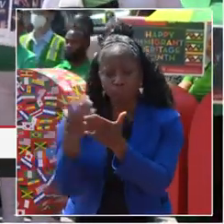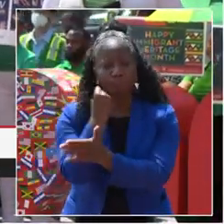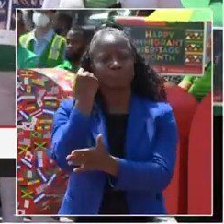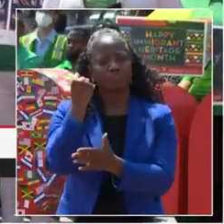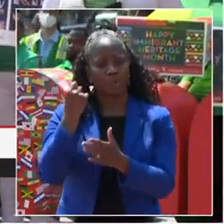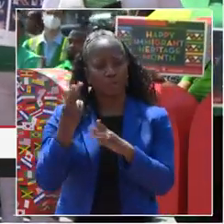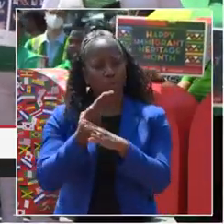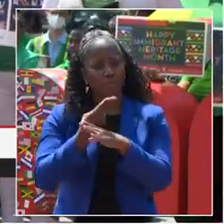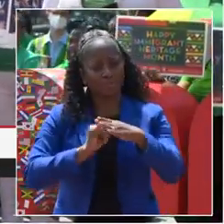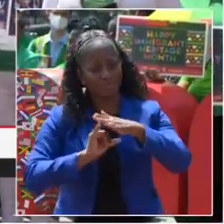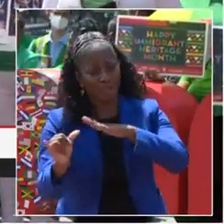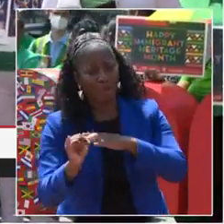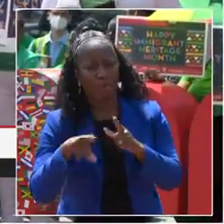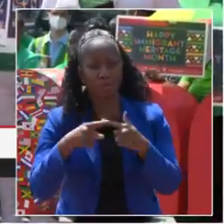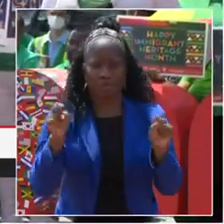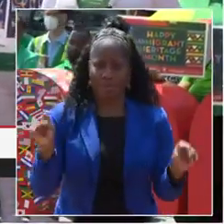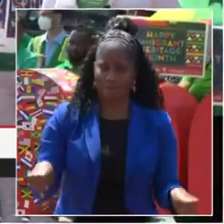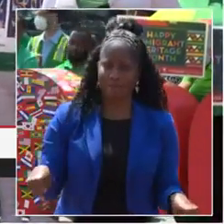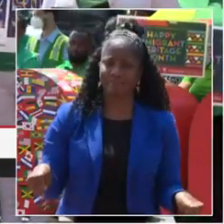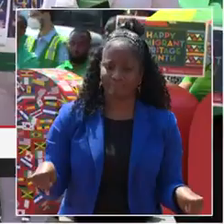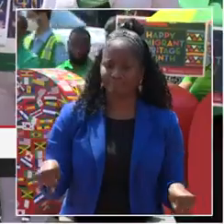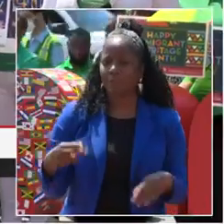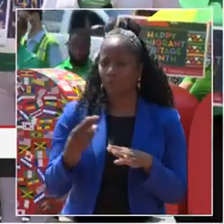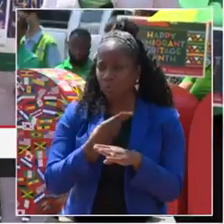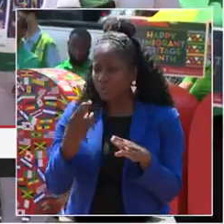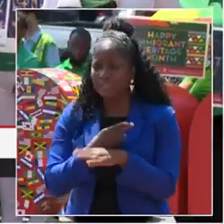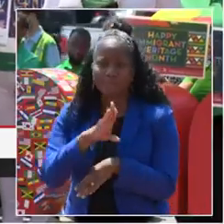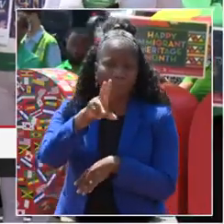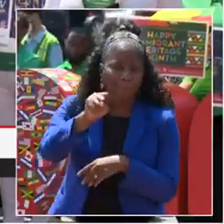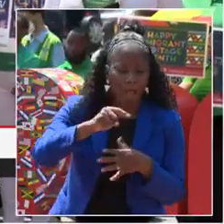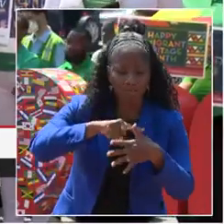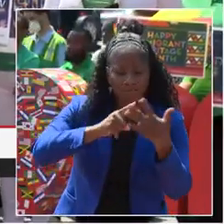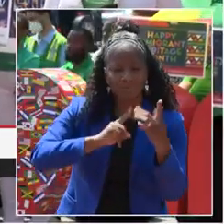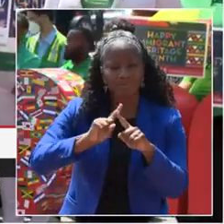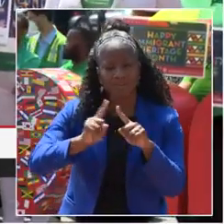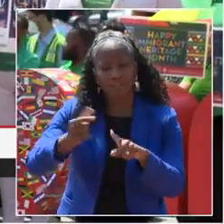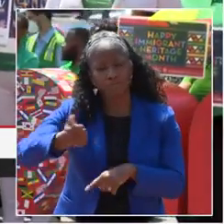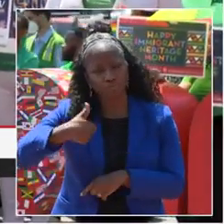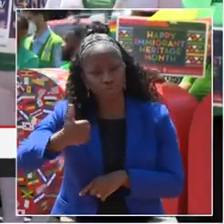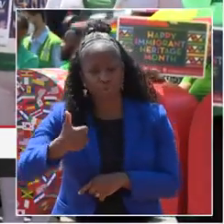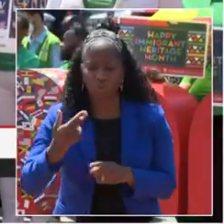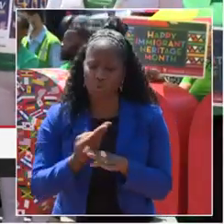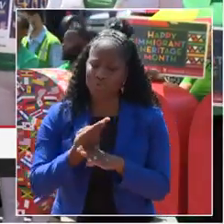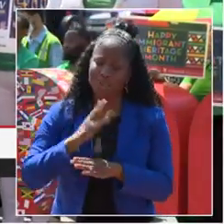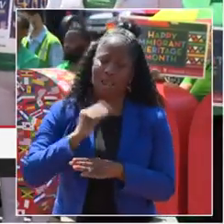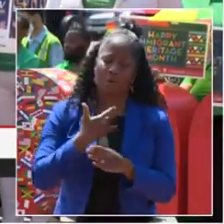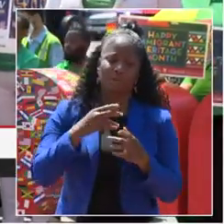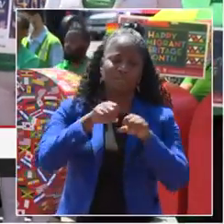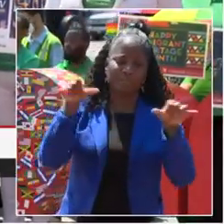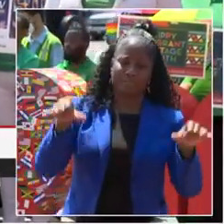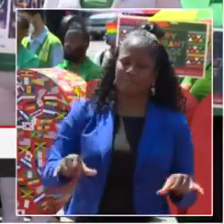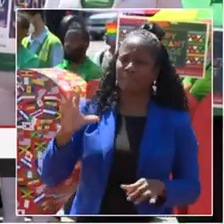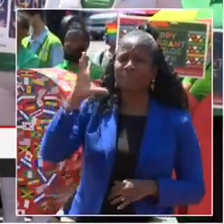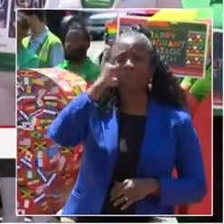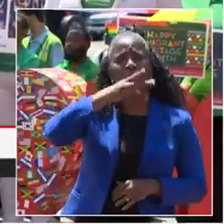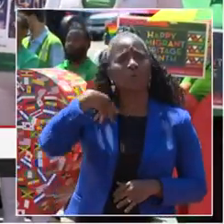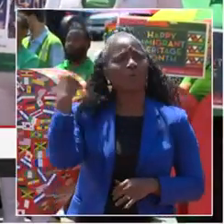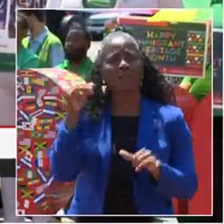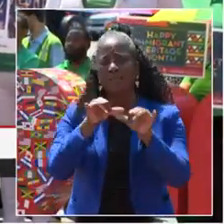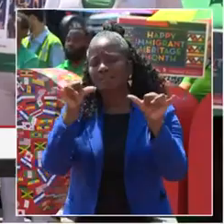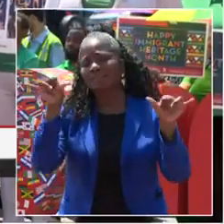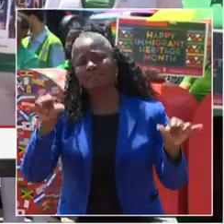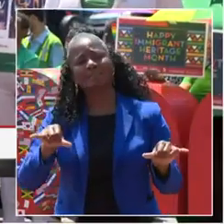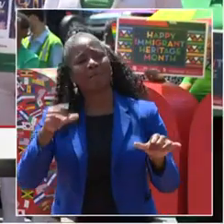possible. That is very important. We want to keep some of the vehicles off the road. Please use our mass transit system. We have a beautiful mass transit system.